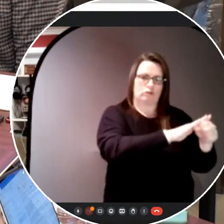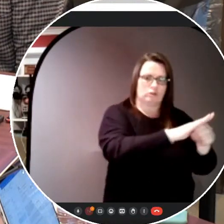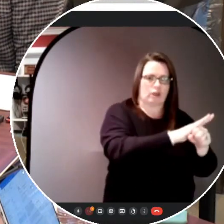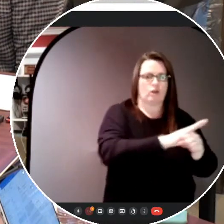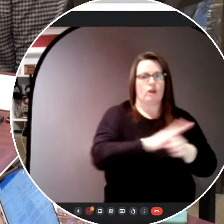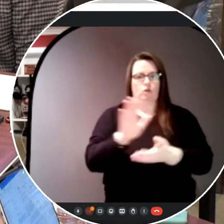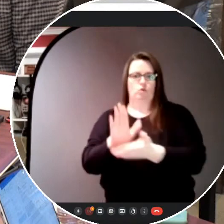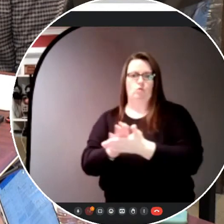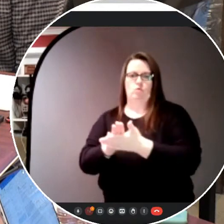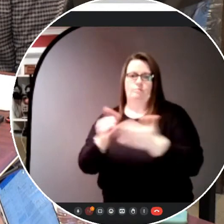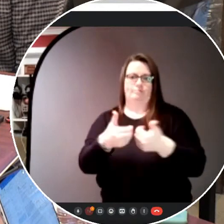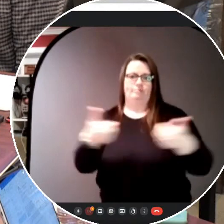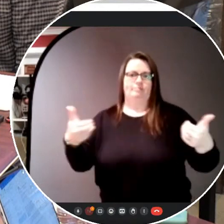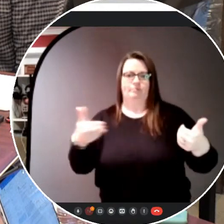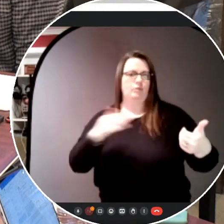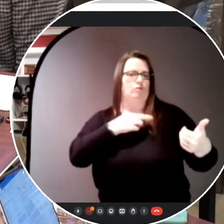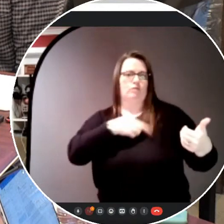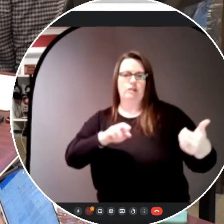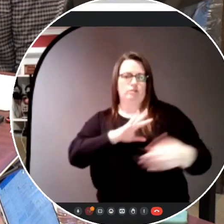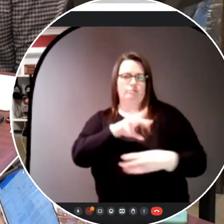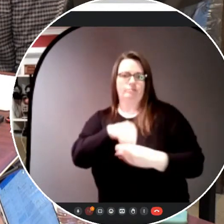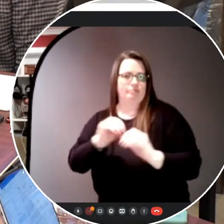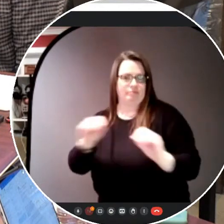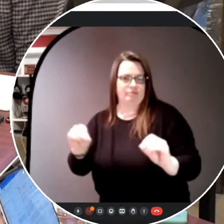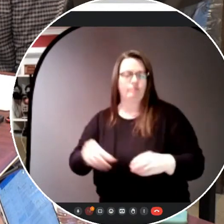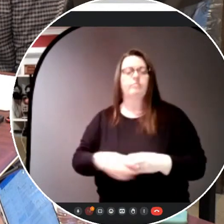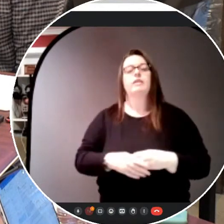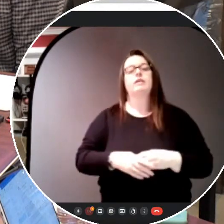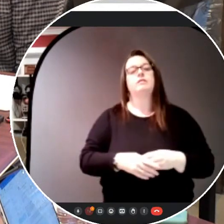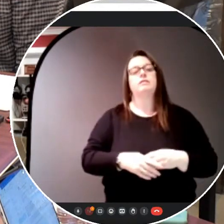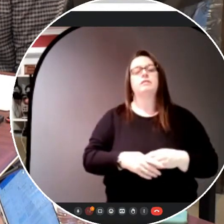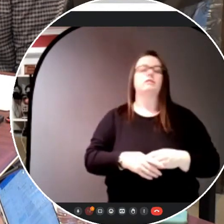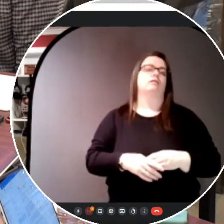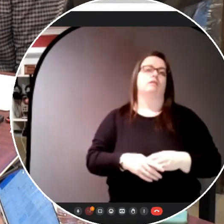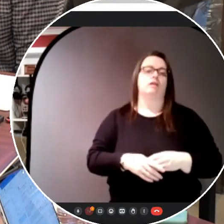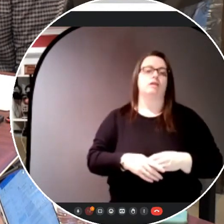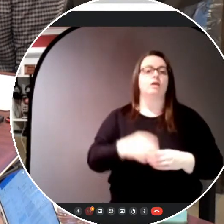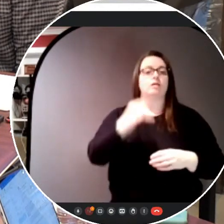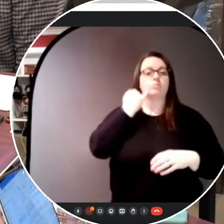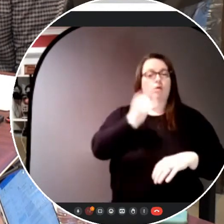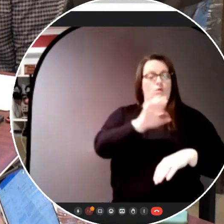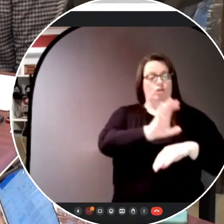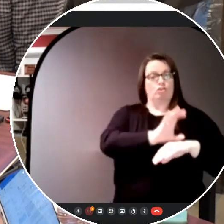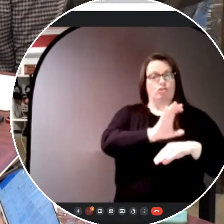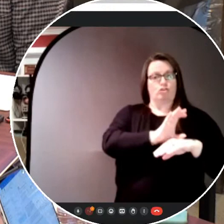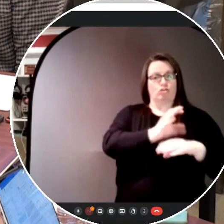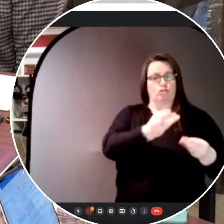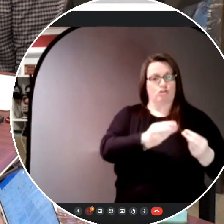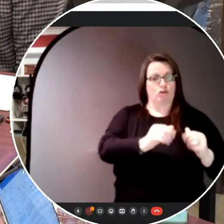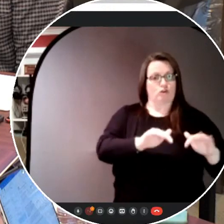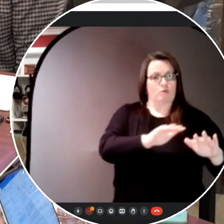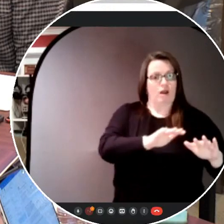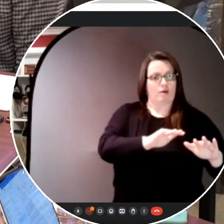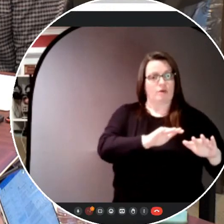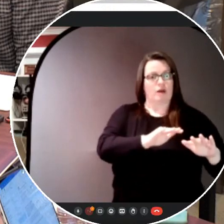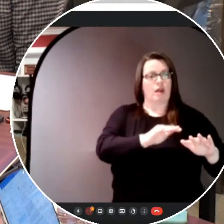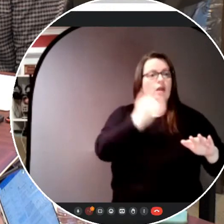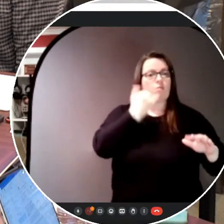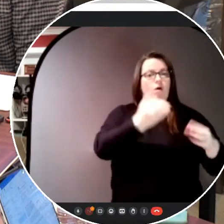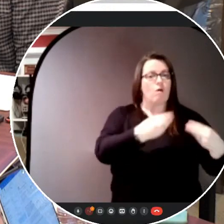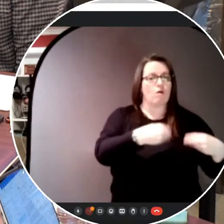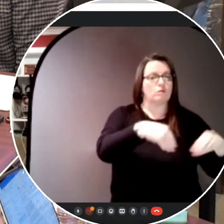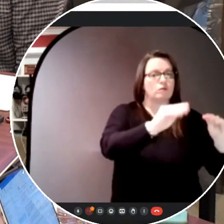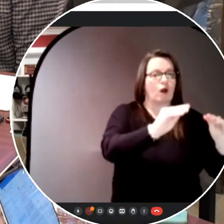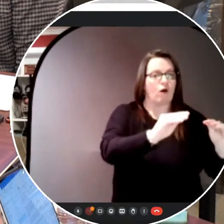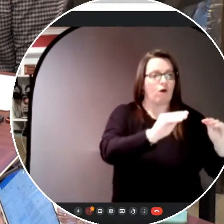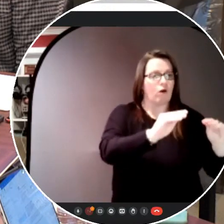autonomous. Moving on from that again, if the church property will no longer be a church when it's sold, or even in the